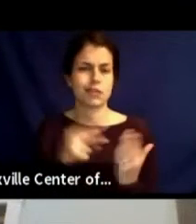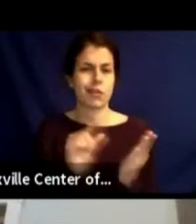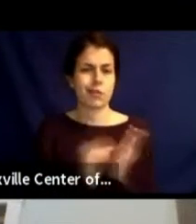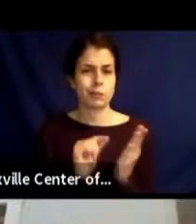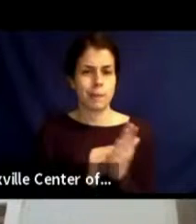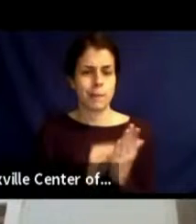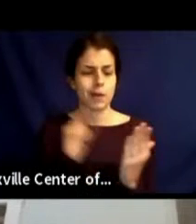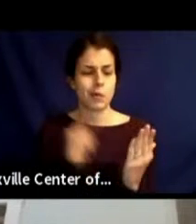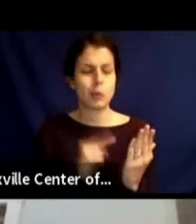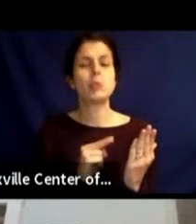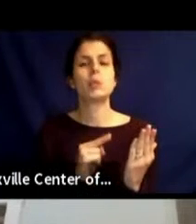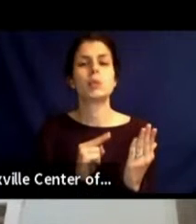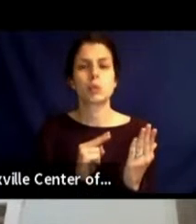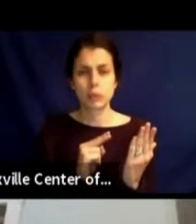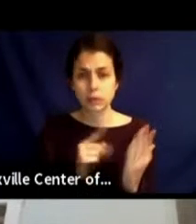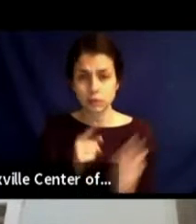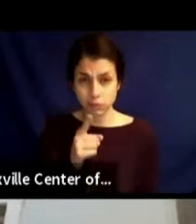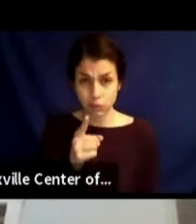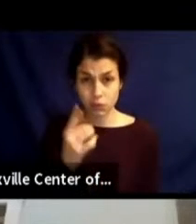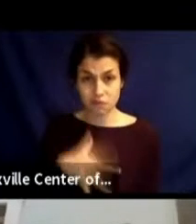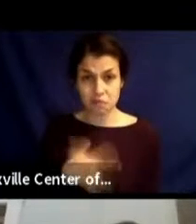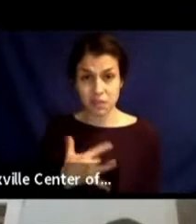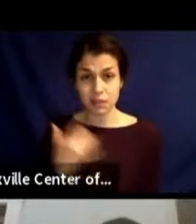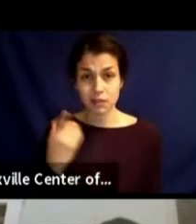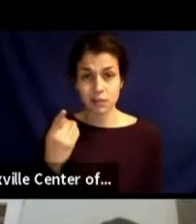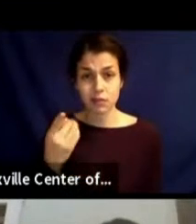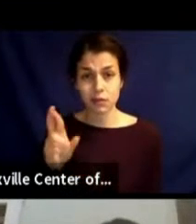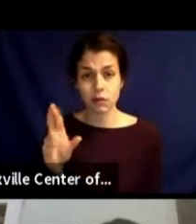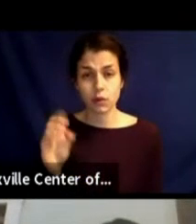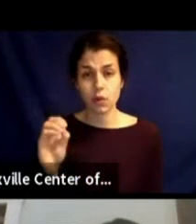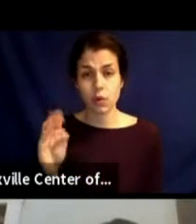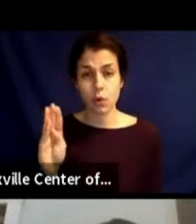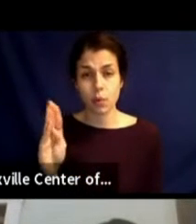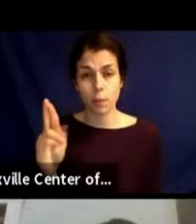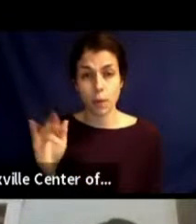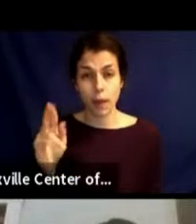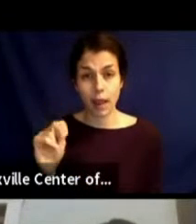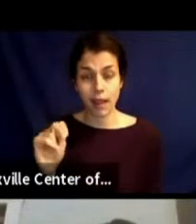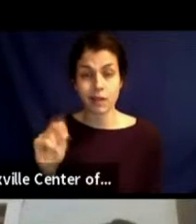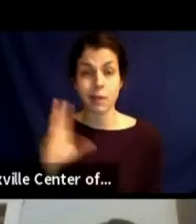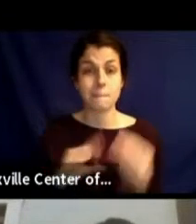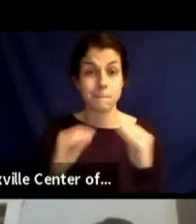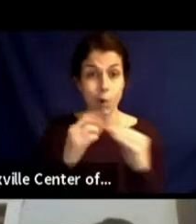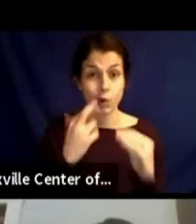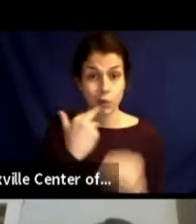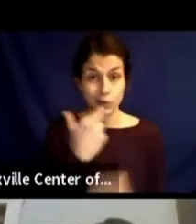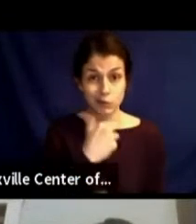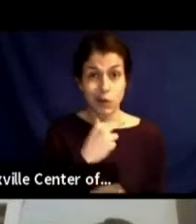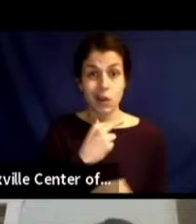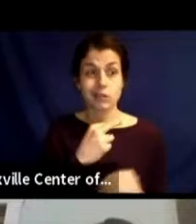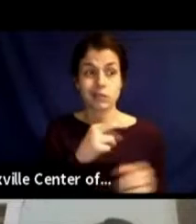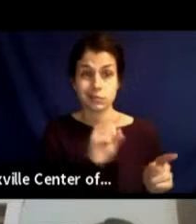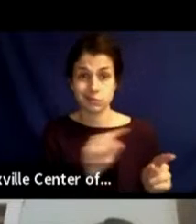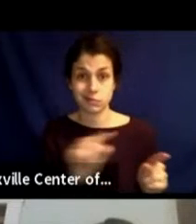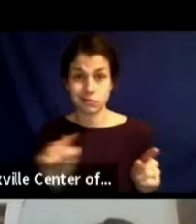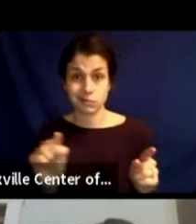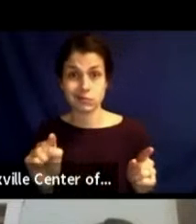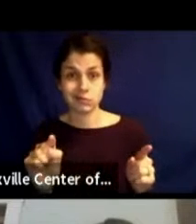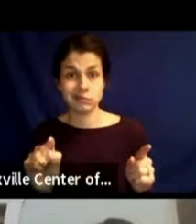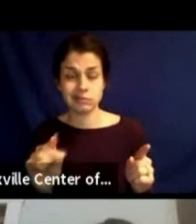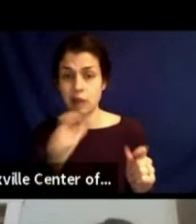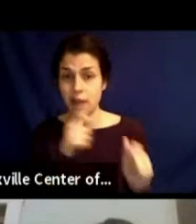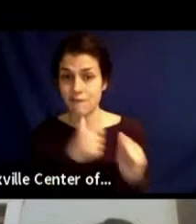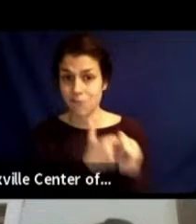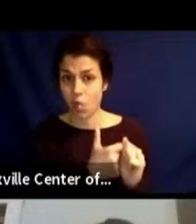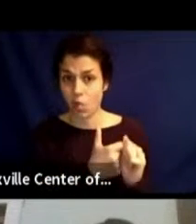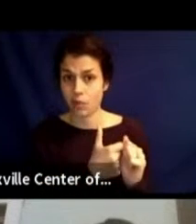Is it your sense, Dr. O'Brien or others, that it is more widespread than those two establishments? It is.